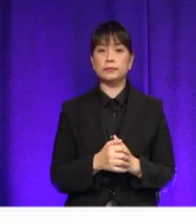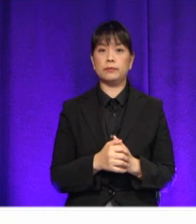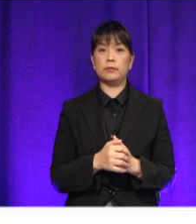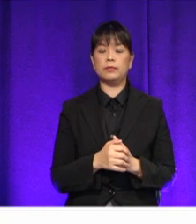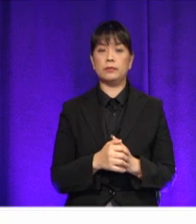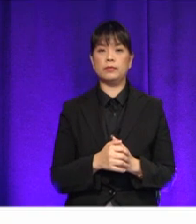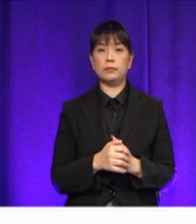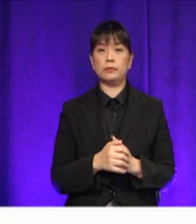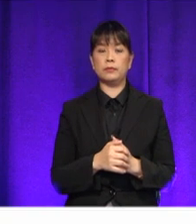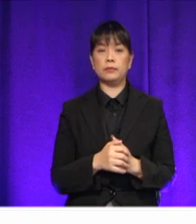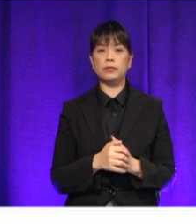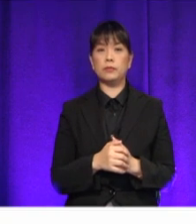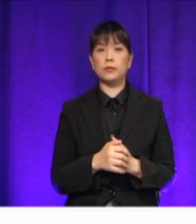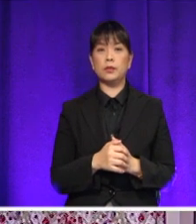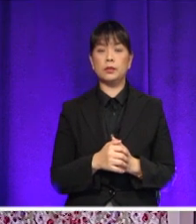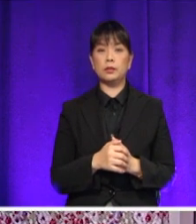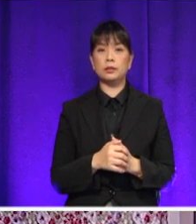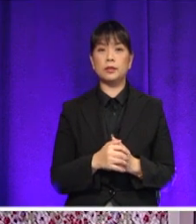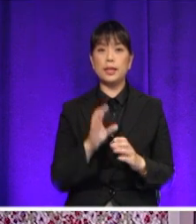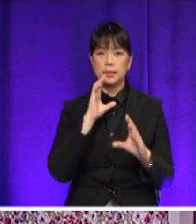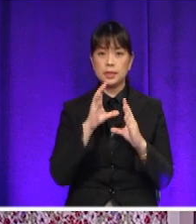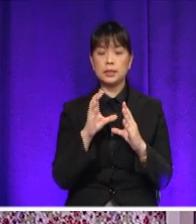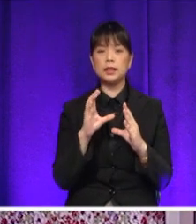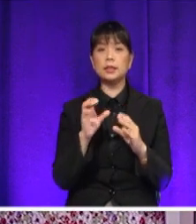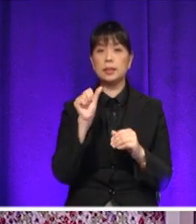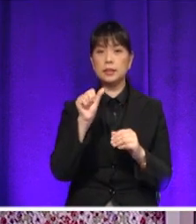bit more formal as compared to the other